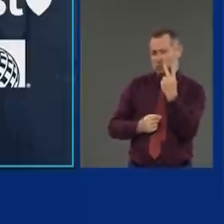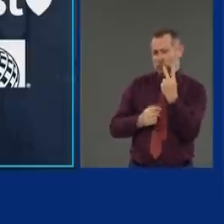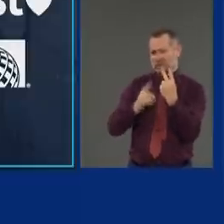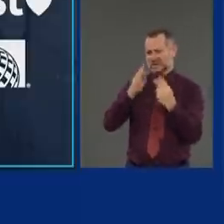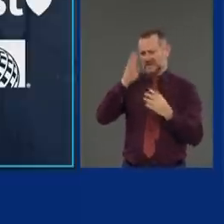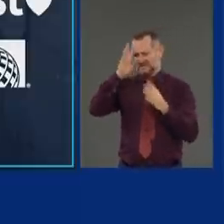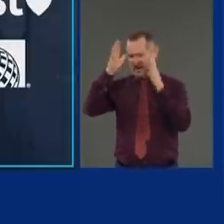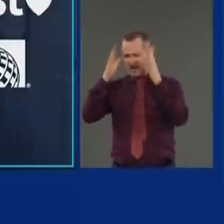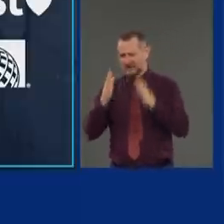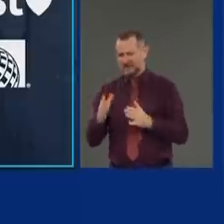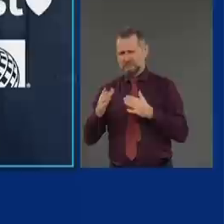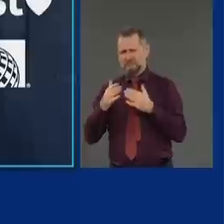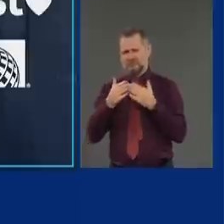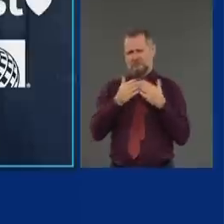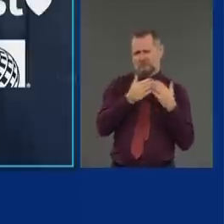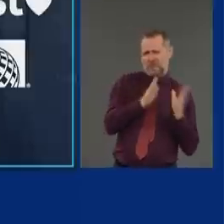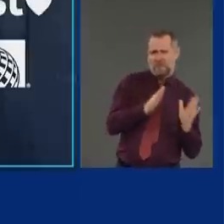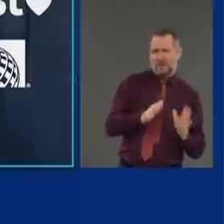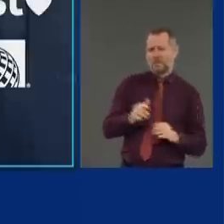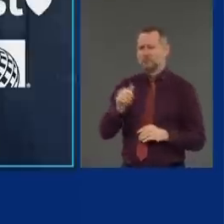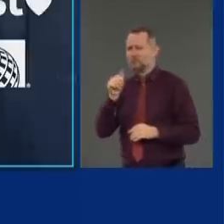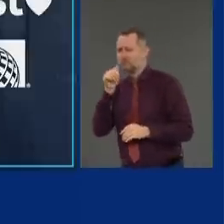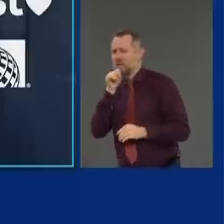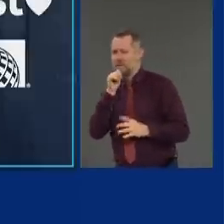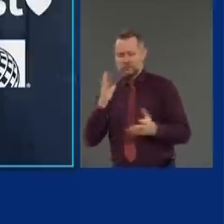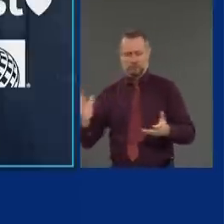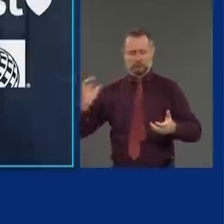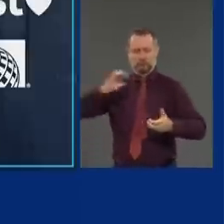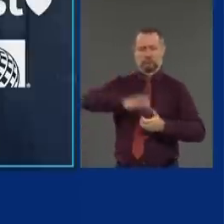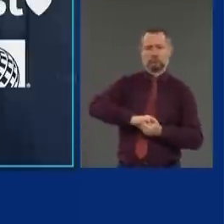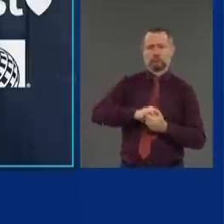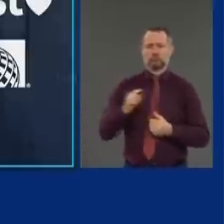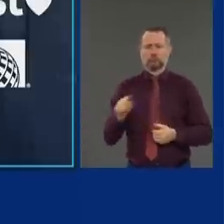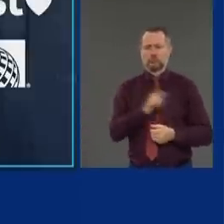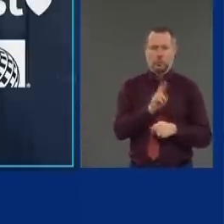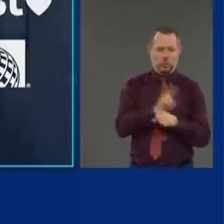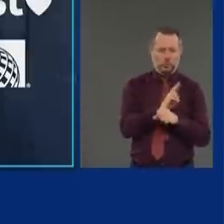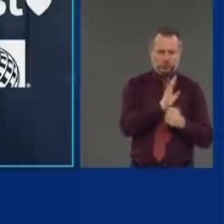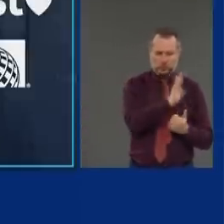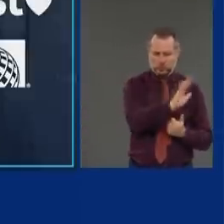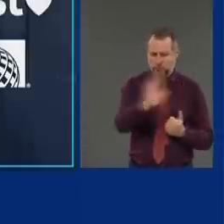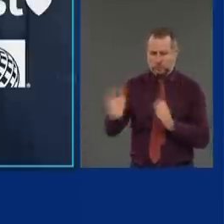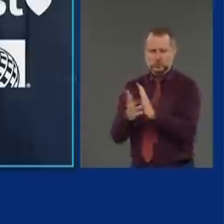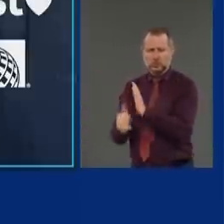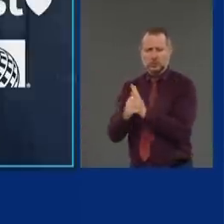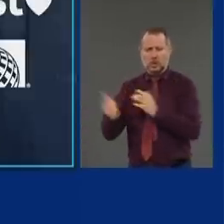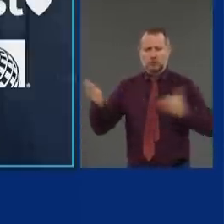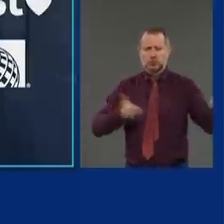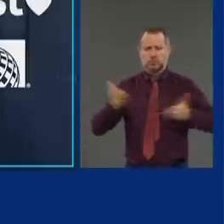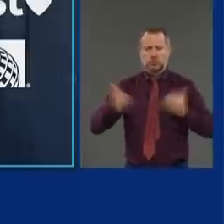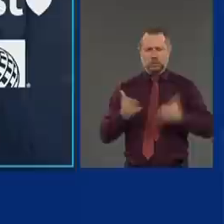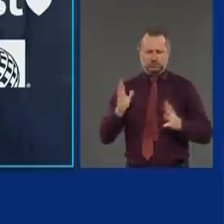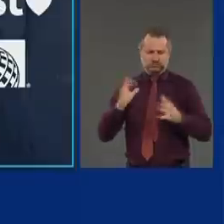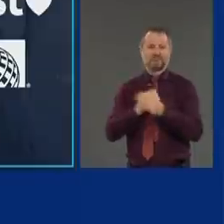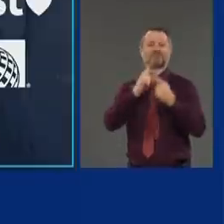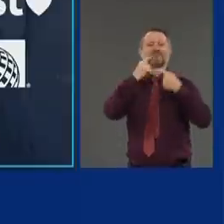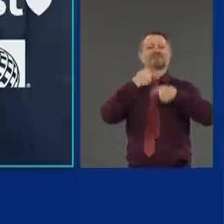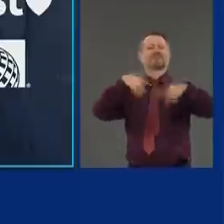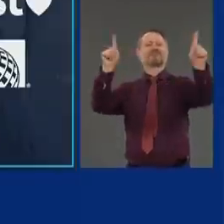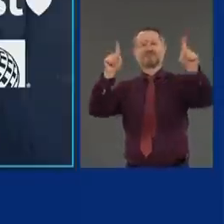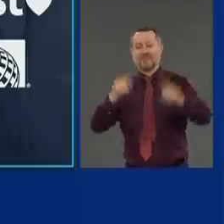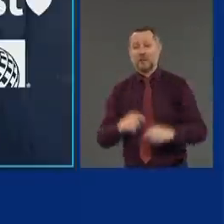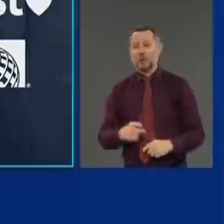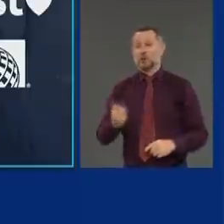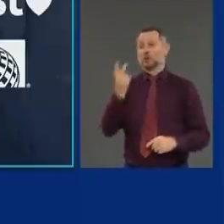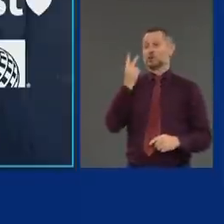harness private skill to deliver this extraordinary new airport. And 2/3 of this project's financing comes from